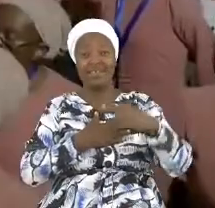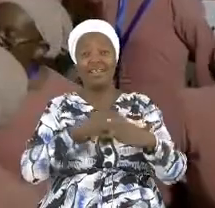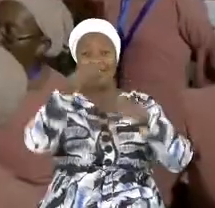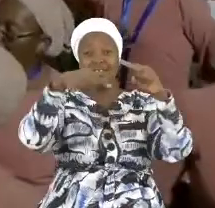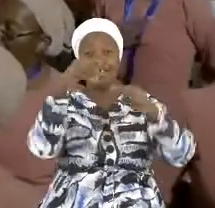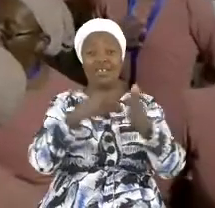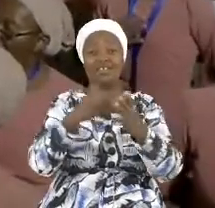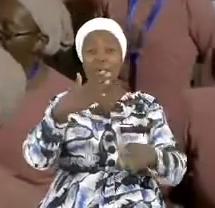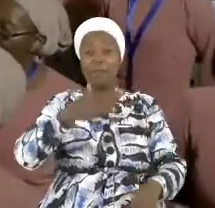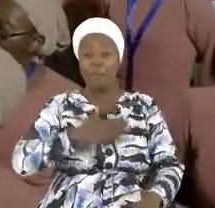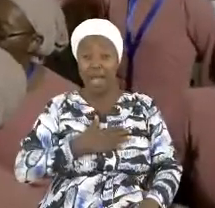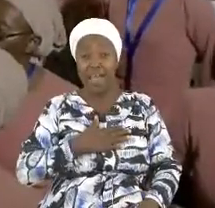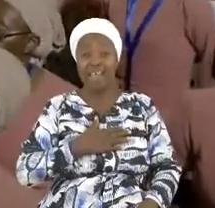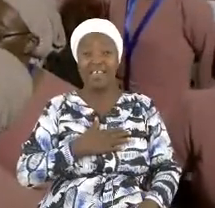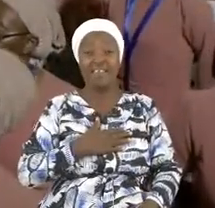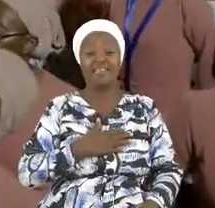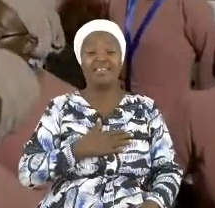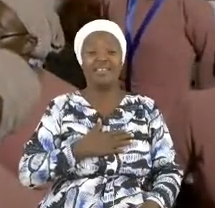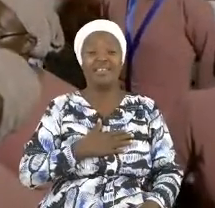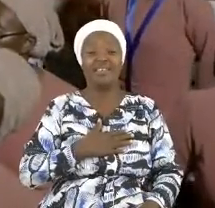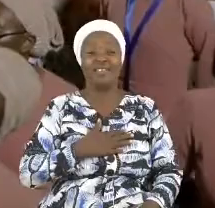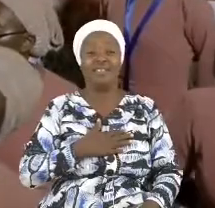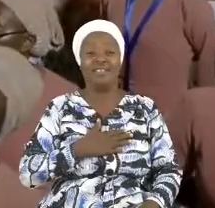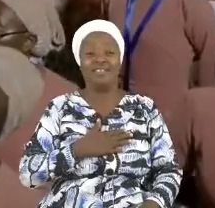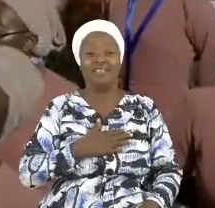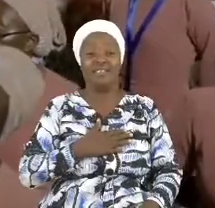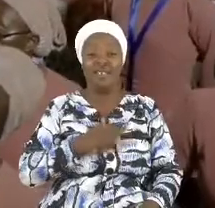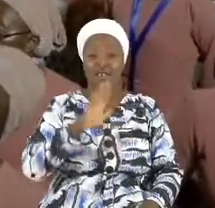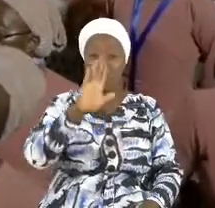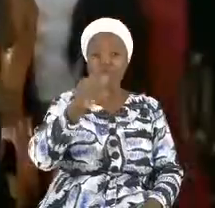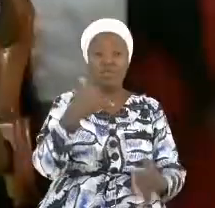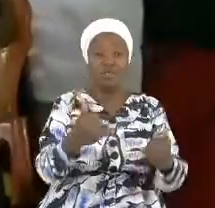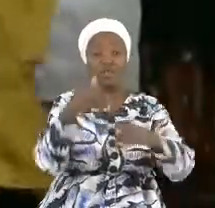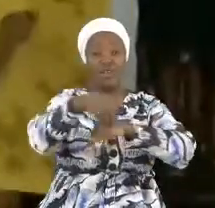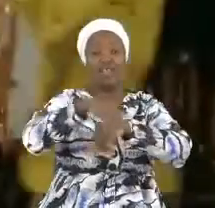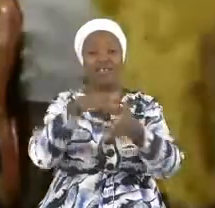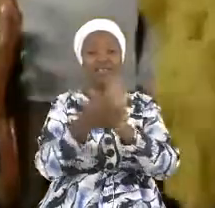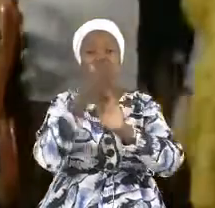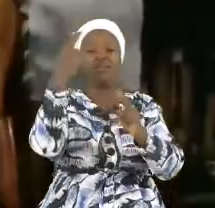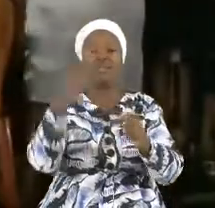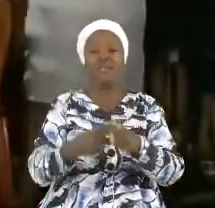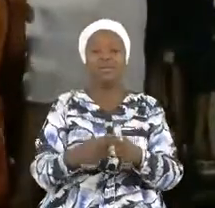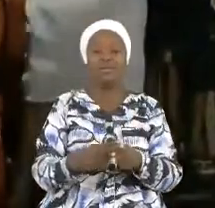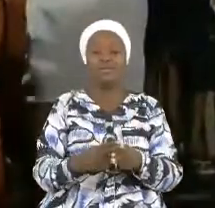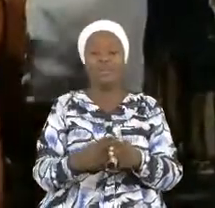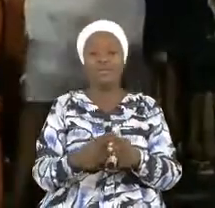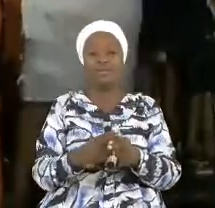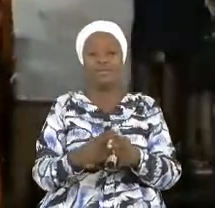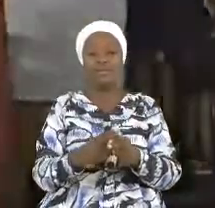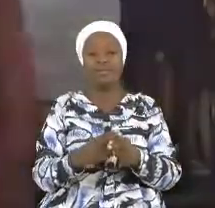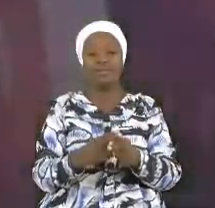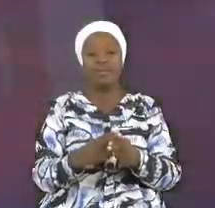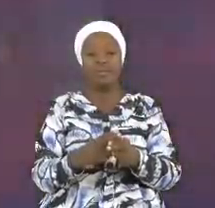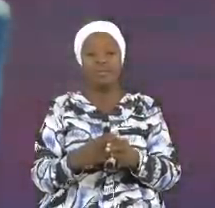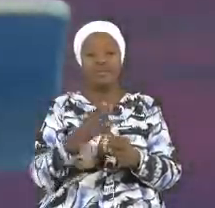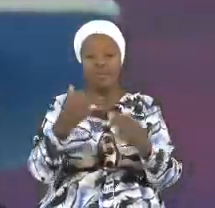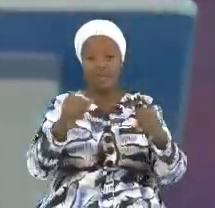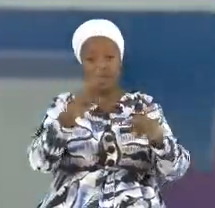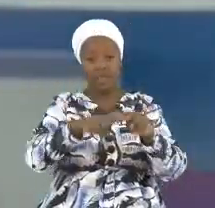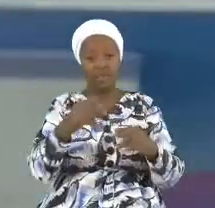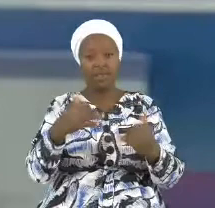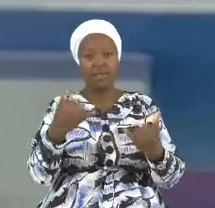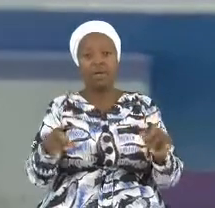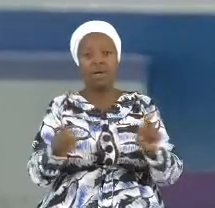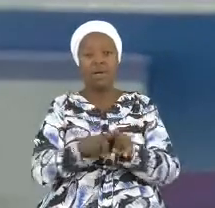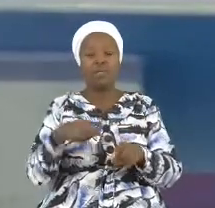Mine. Just tonight in Jesus' name. You can see that as we come to the